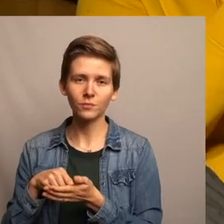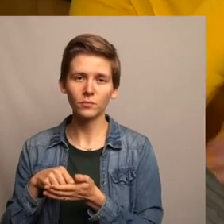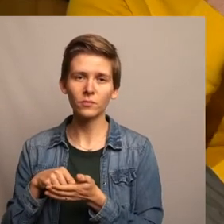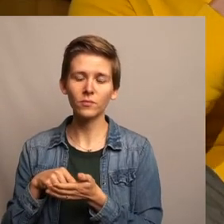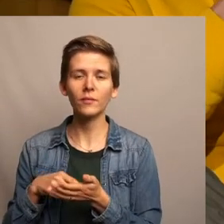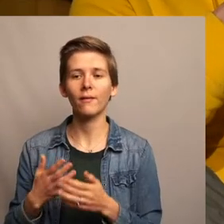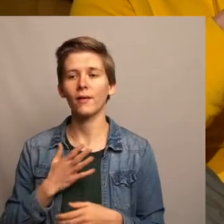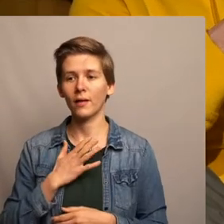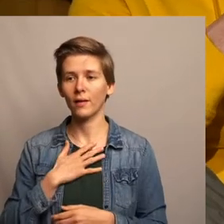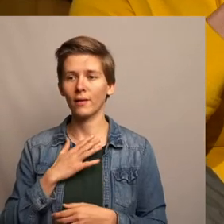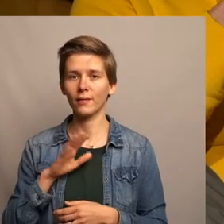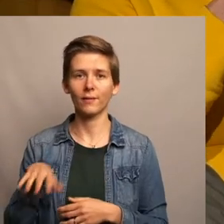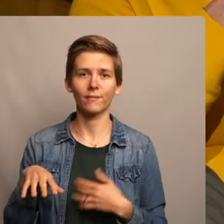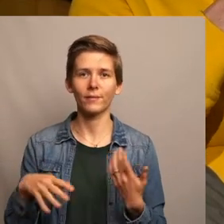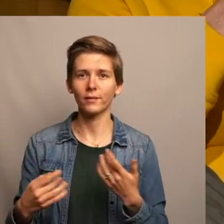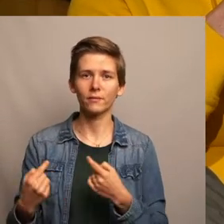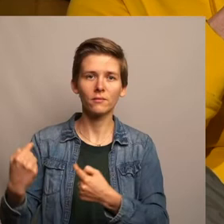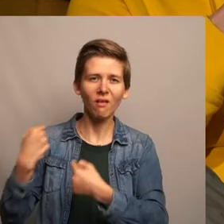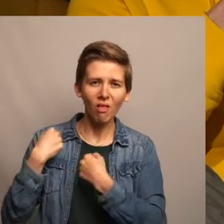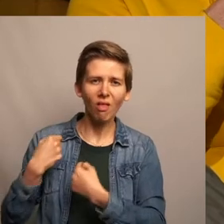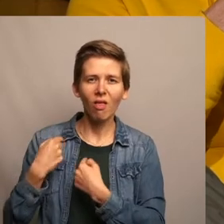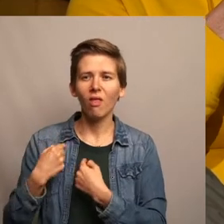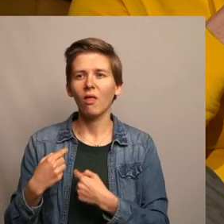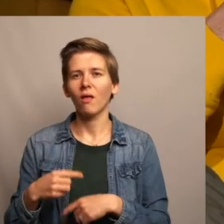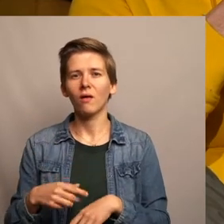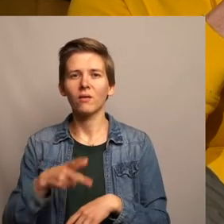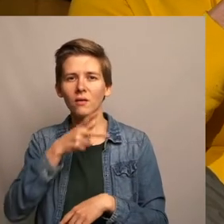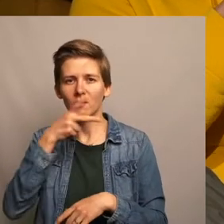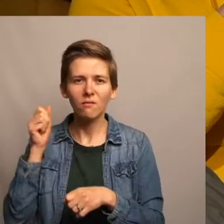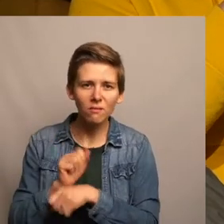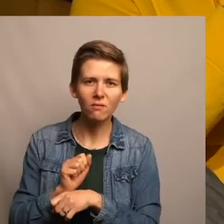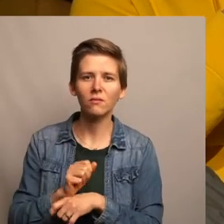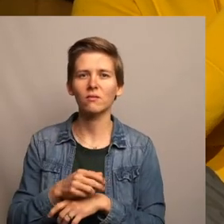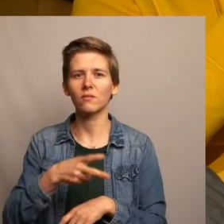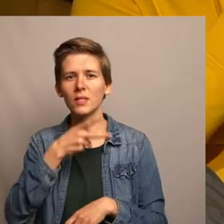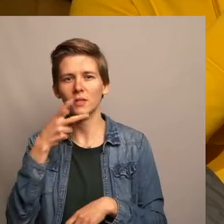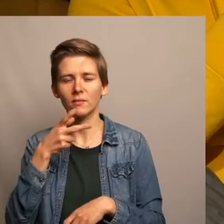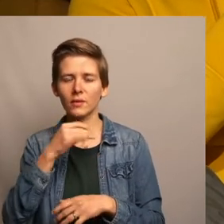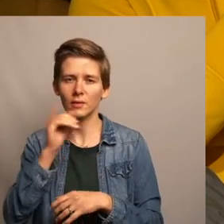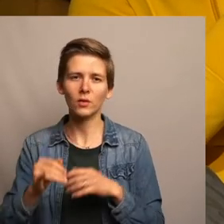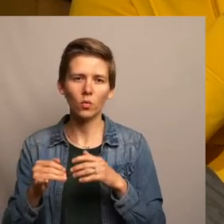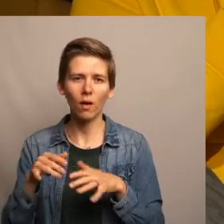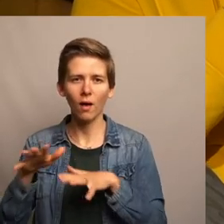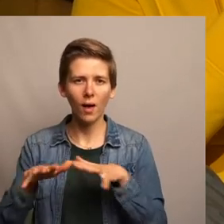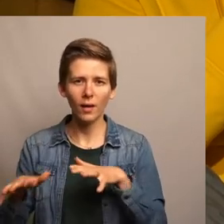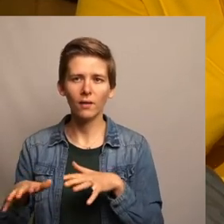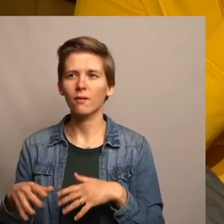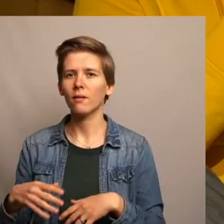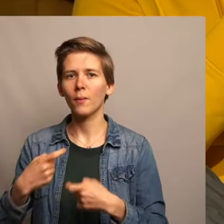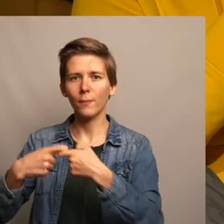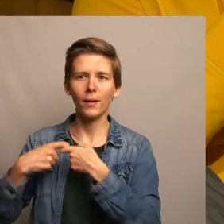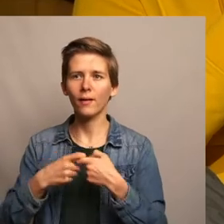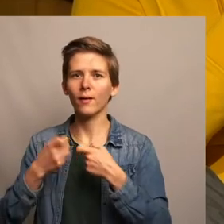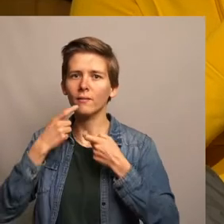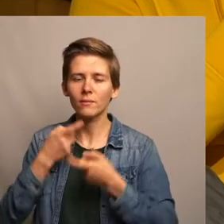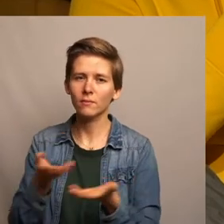like leave all this bullying and rape and sexual harassment and be outing to their family. Not everyone who arrive